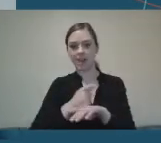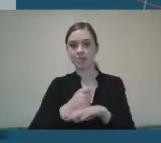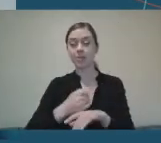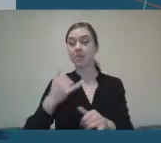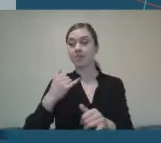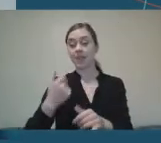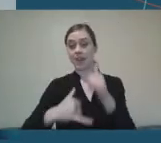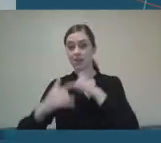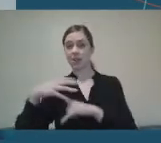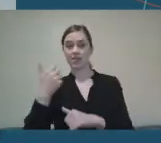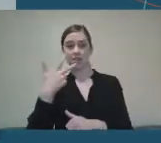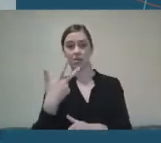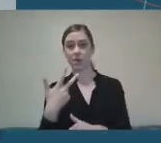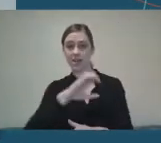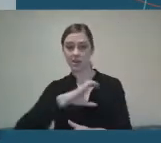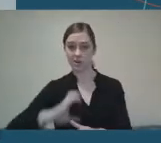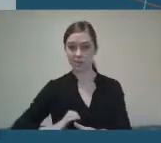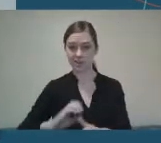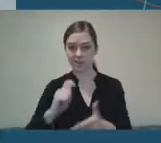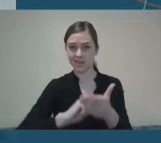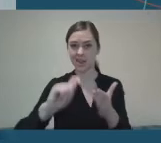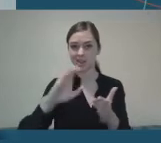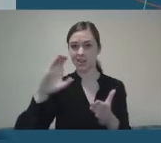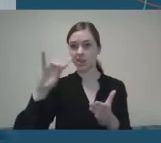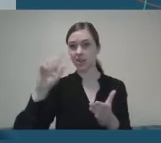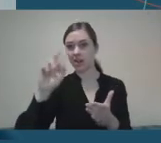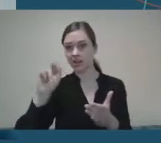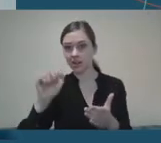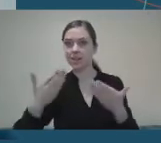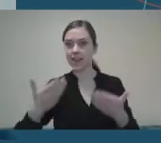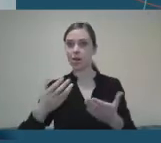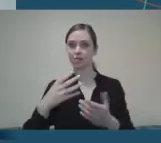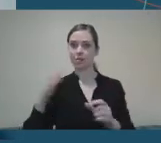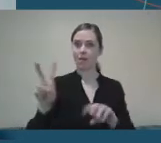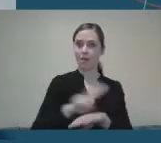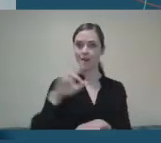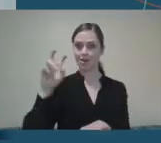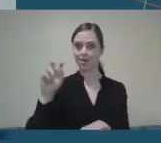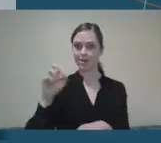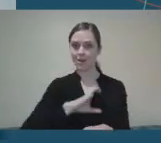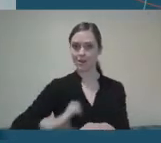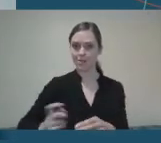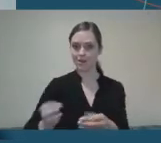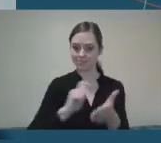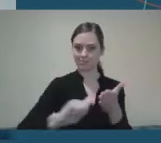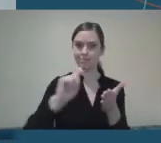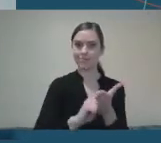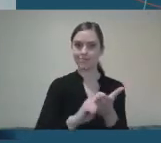3 clubs that had signed up to the Cara Charter. We now have over 30. We also, using our